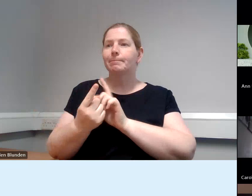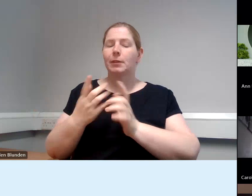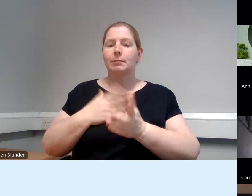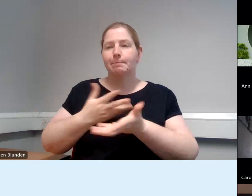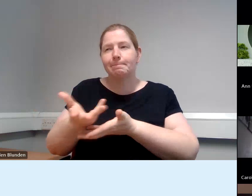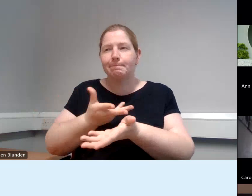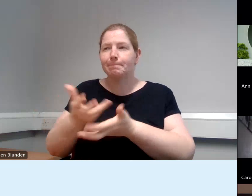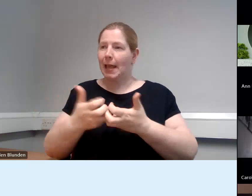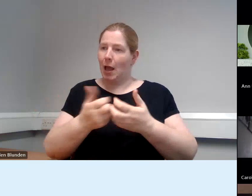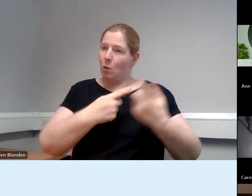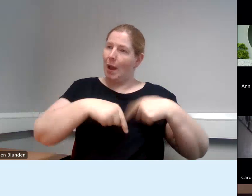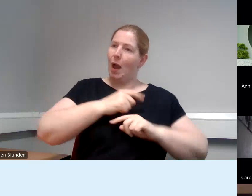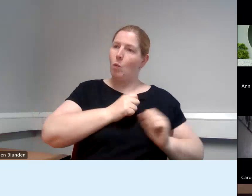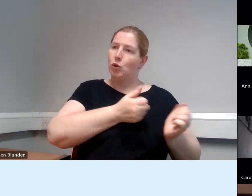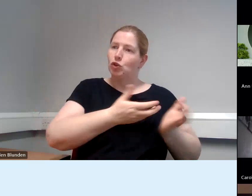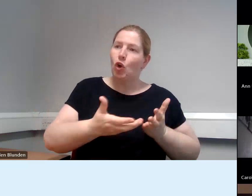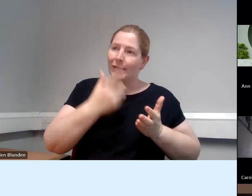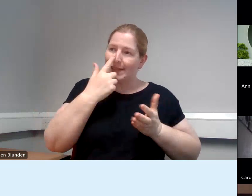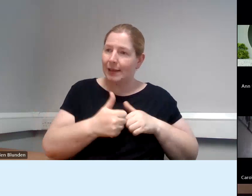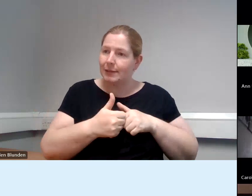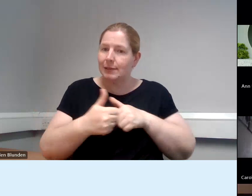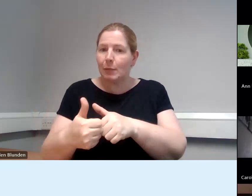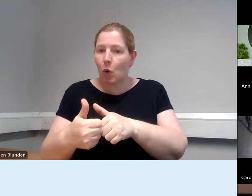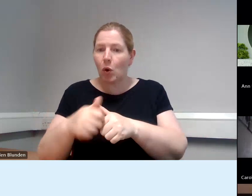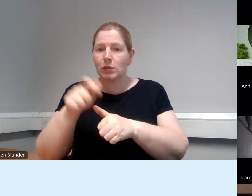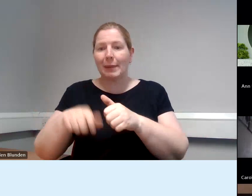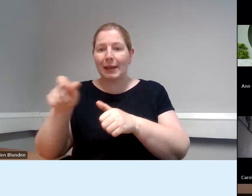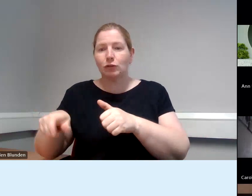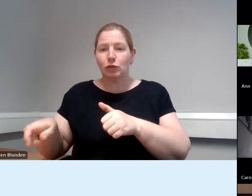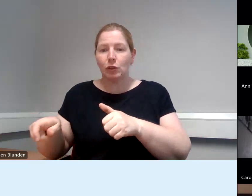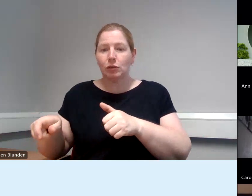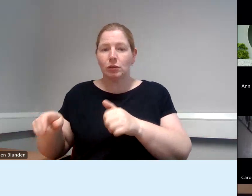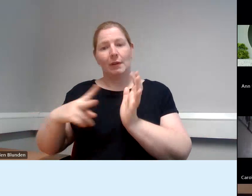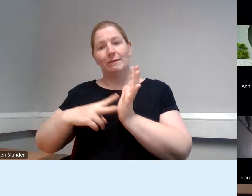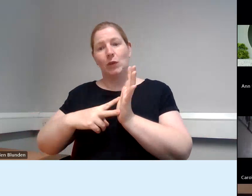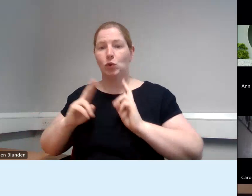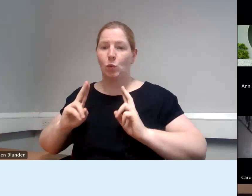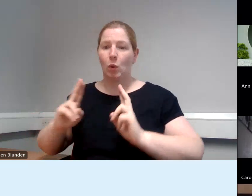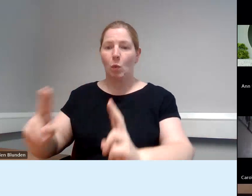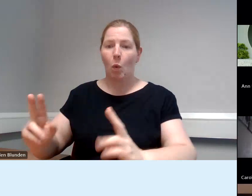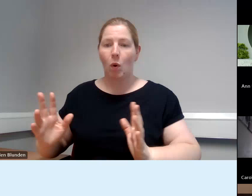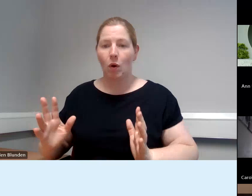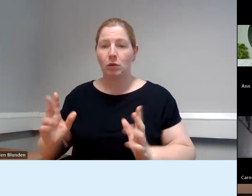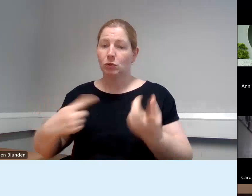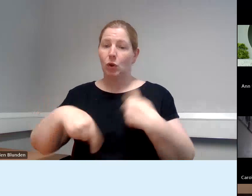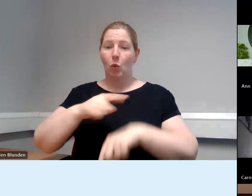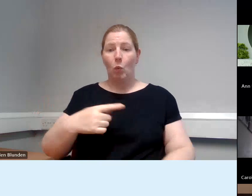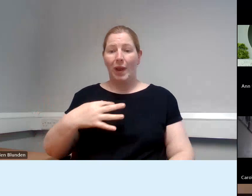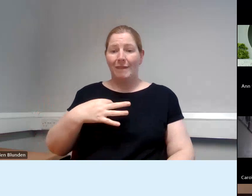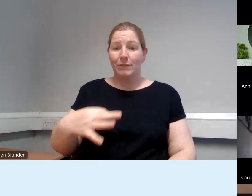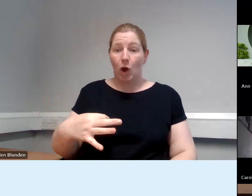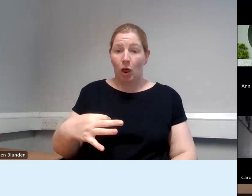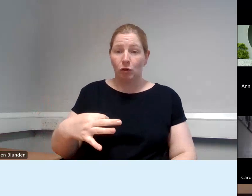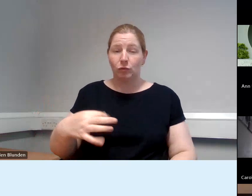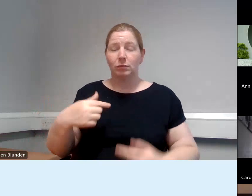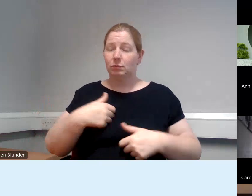could potentially support patients on the virtual ward. We're a voluntary organisation and support